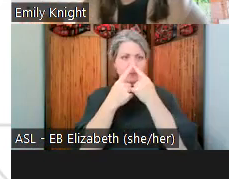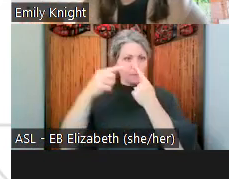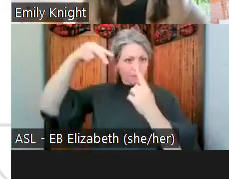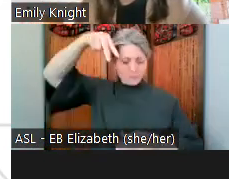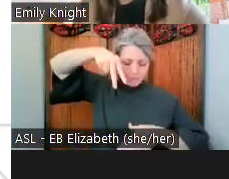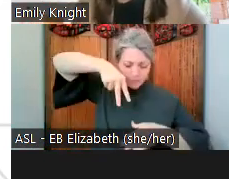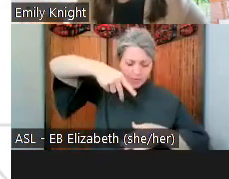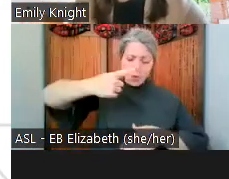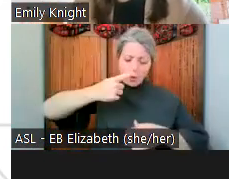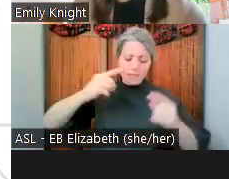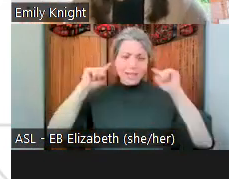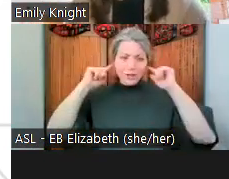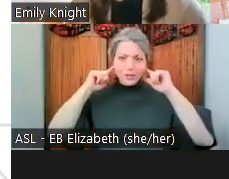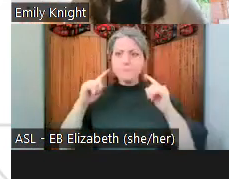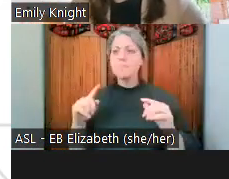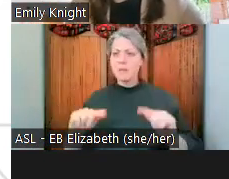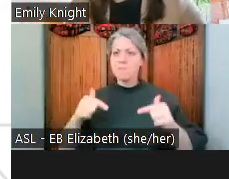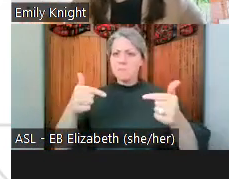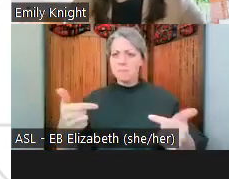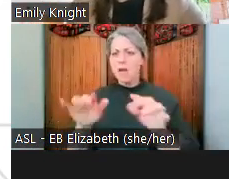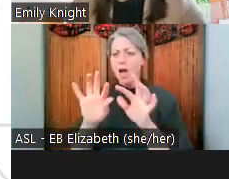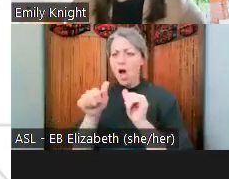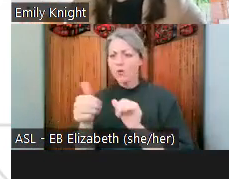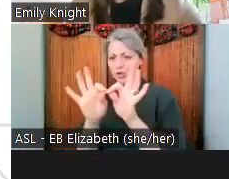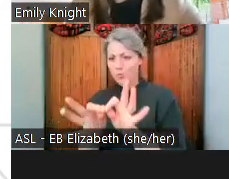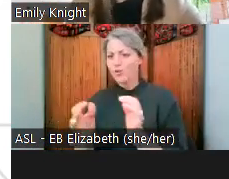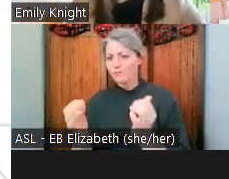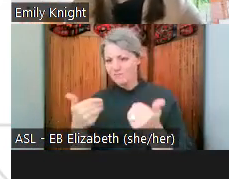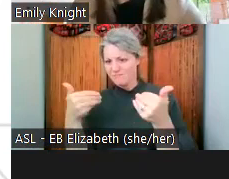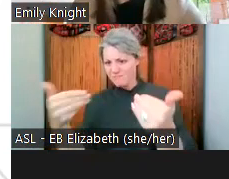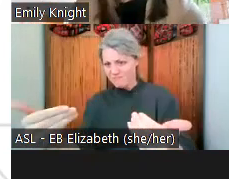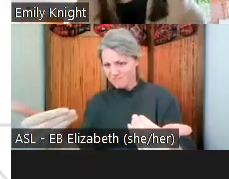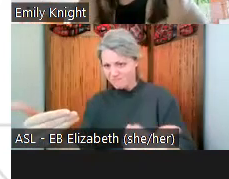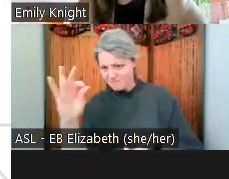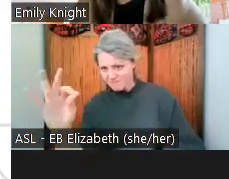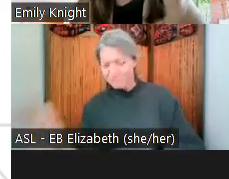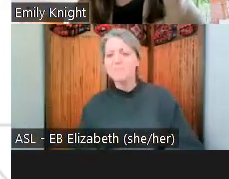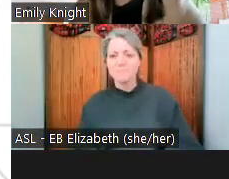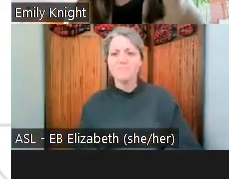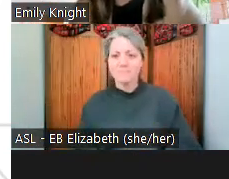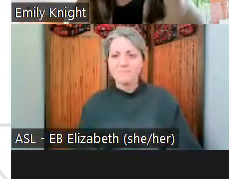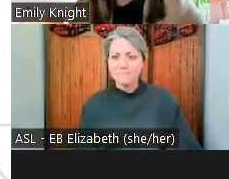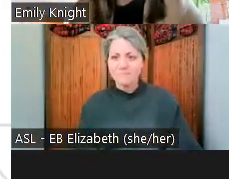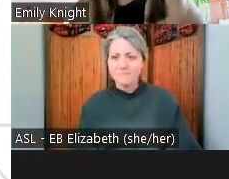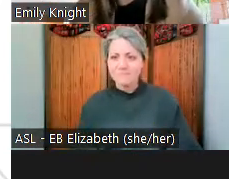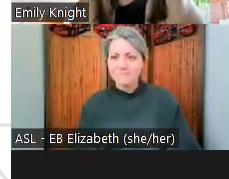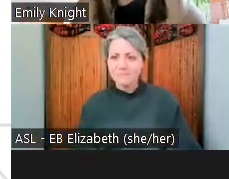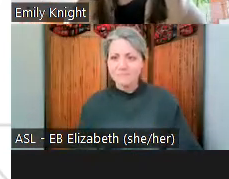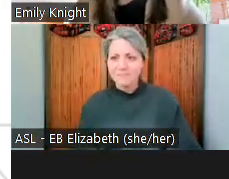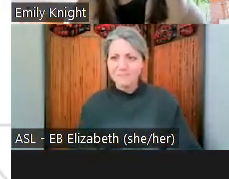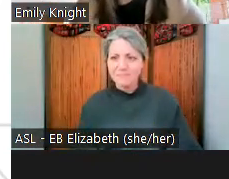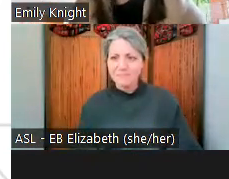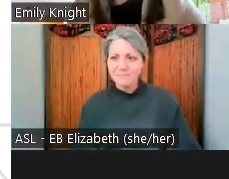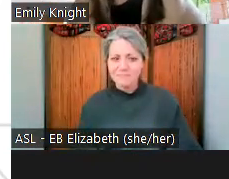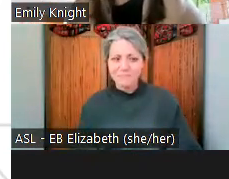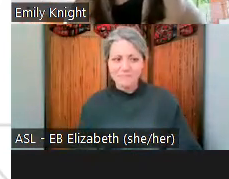on the side. And the tiny dots are where the EEG electrodes were. Each of these little maps is a snapshot